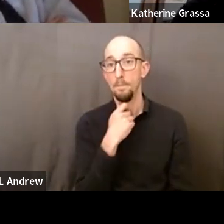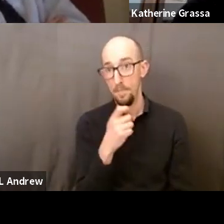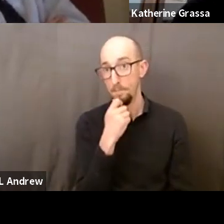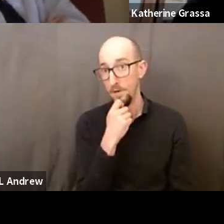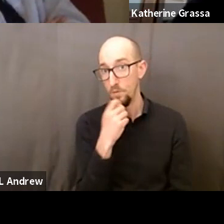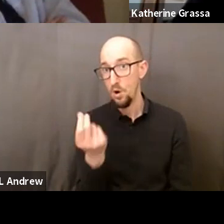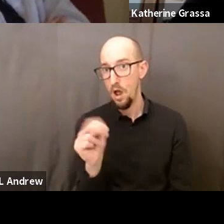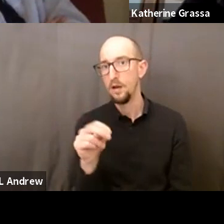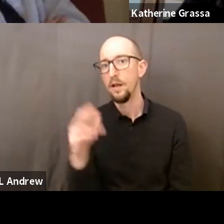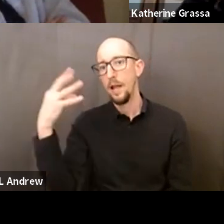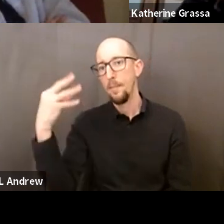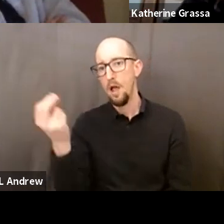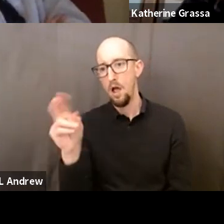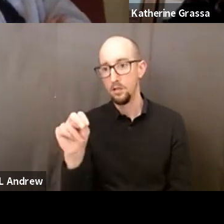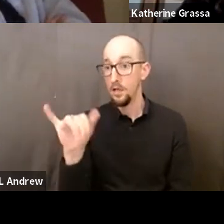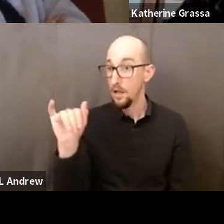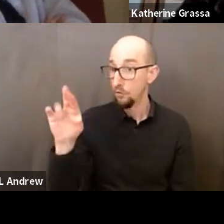Irene.